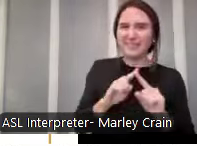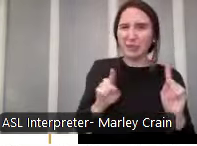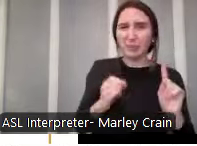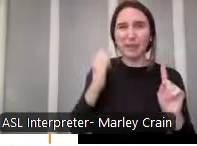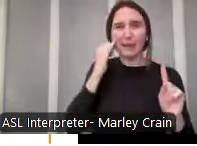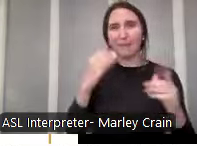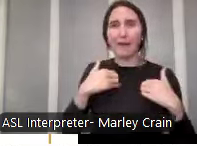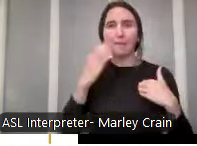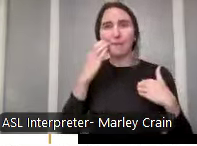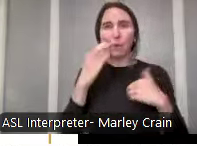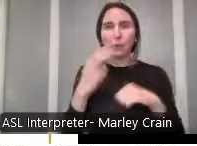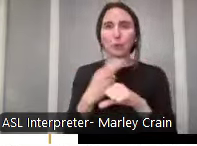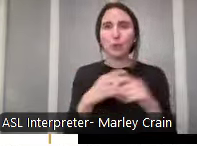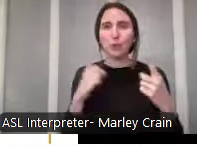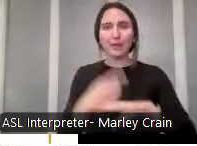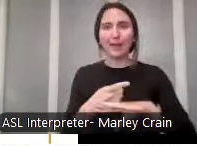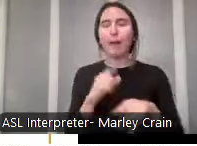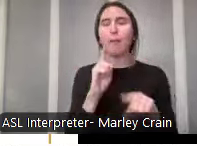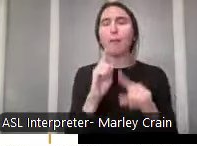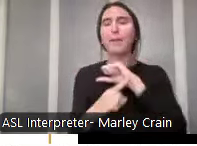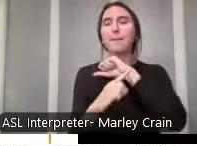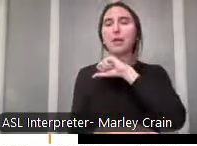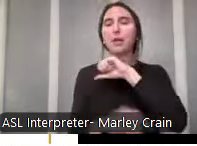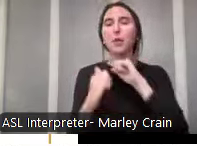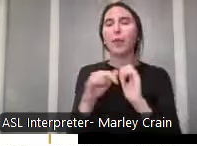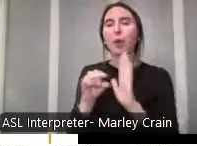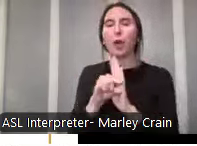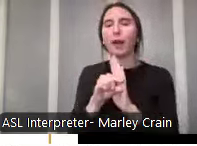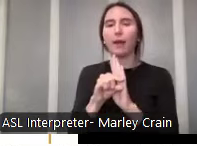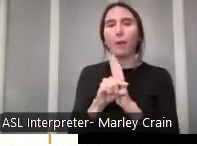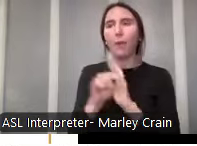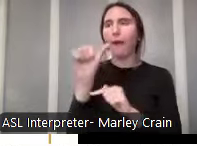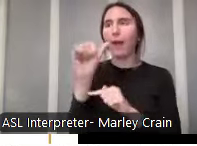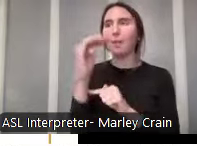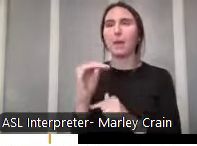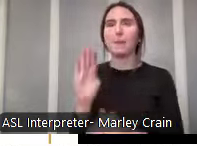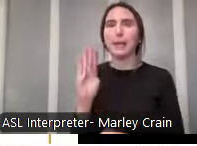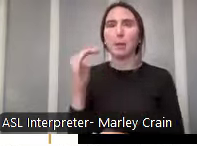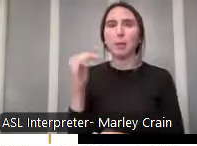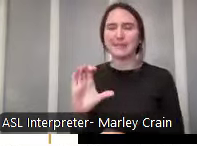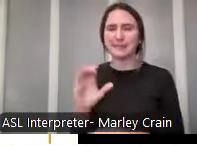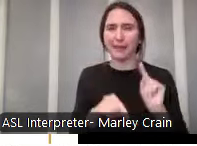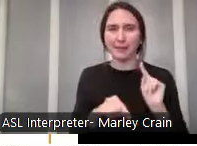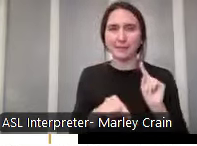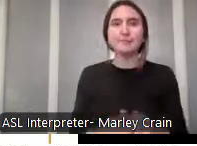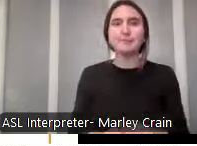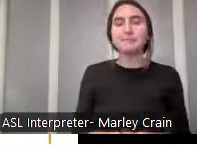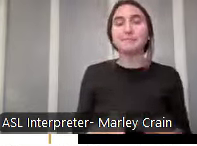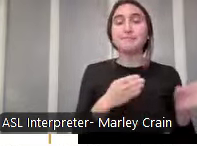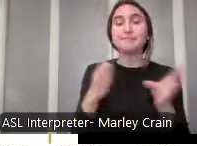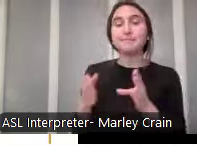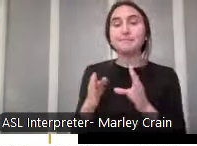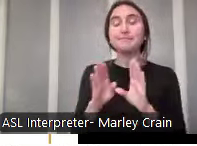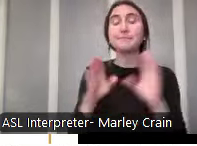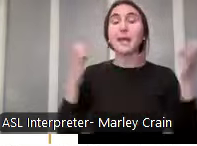a way for families and students to contact each other in case of emergencies. I think this is going to be school by school, and